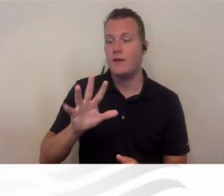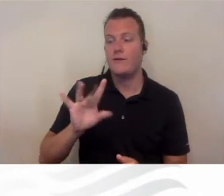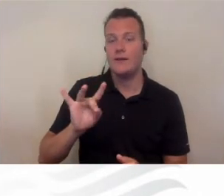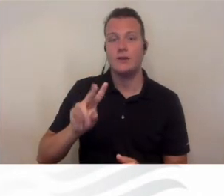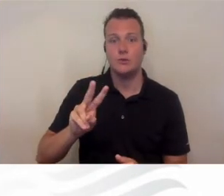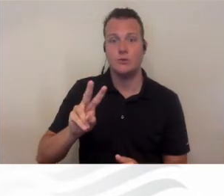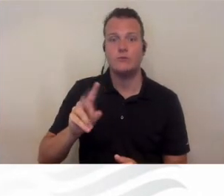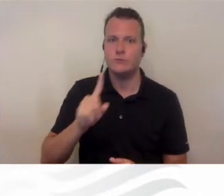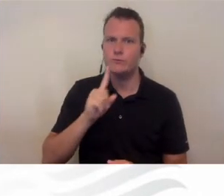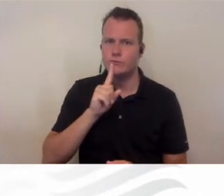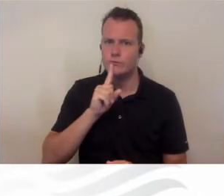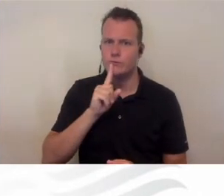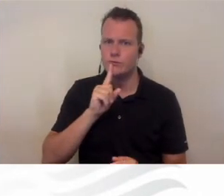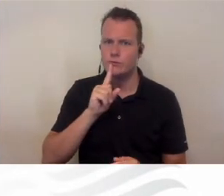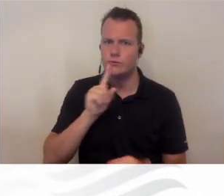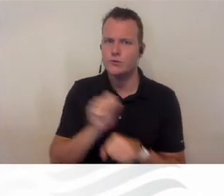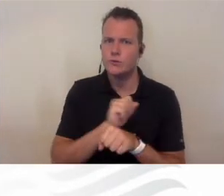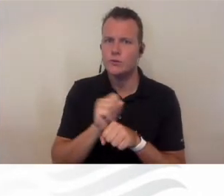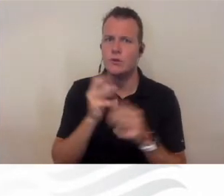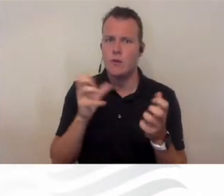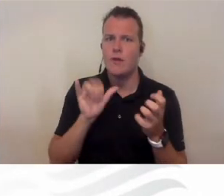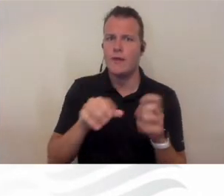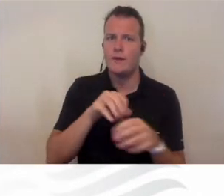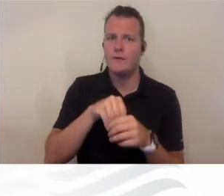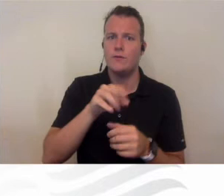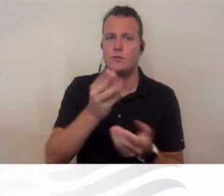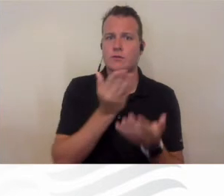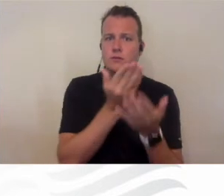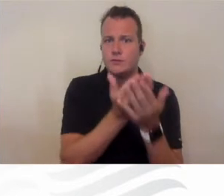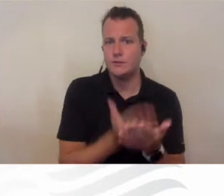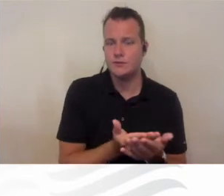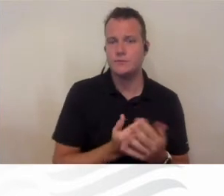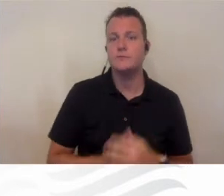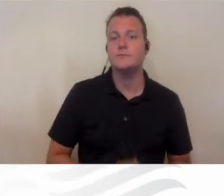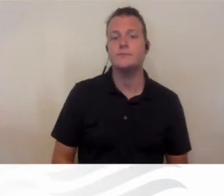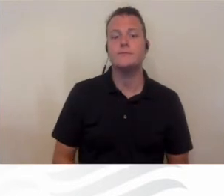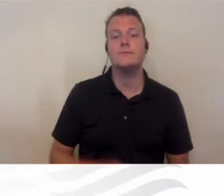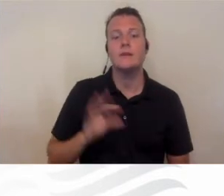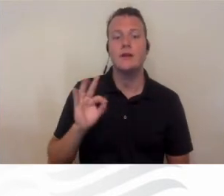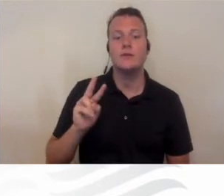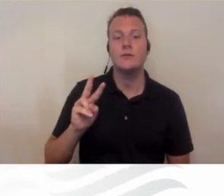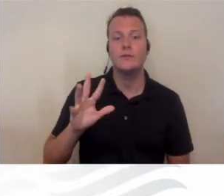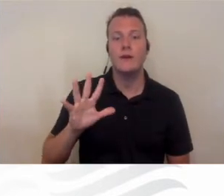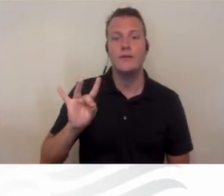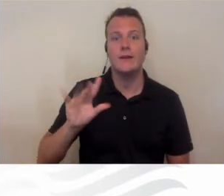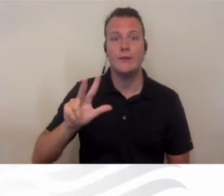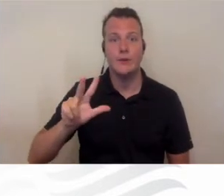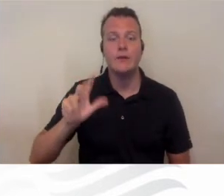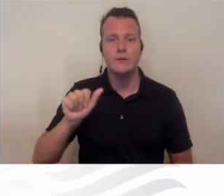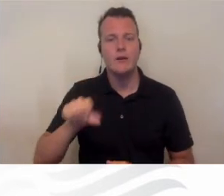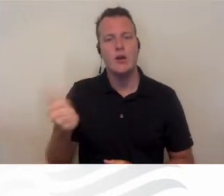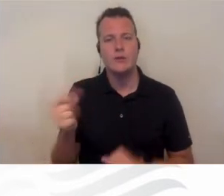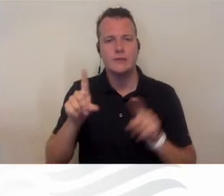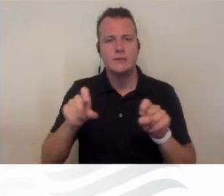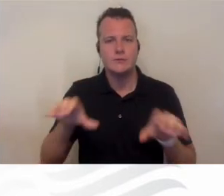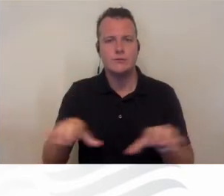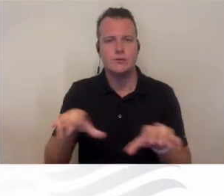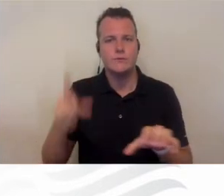in your documentation. 92583 is another test you could use for